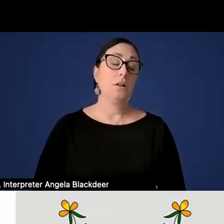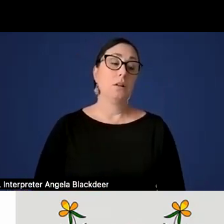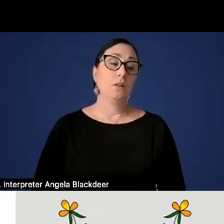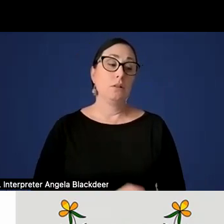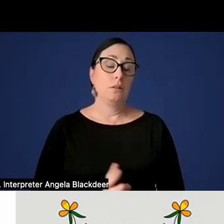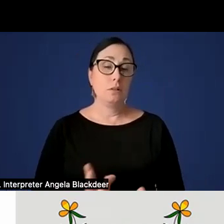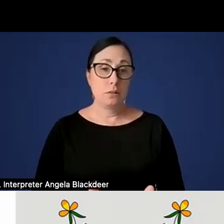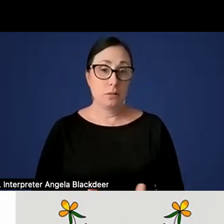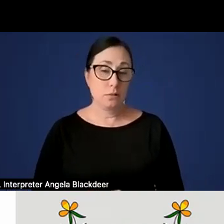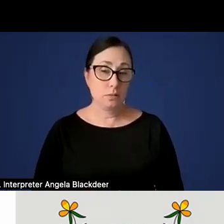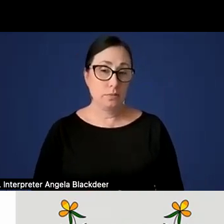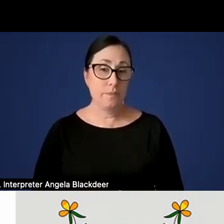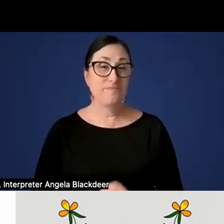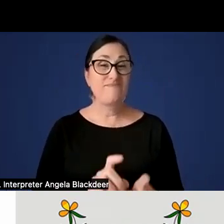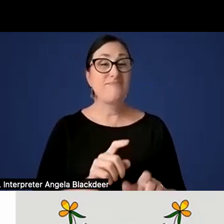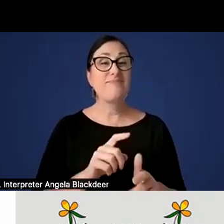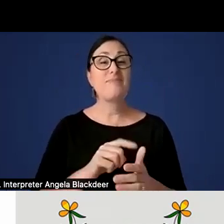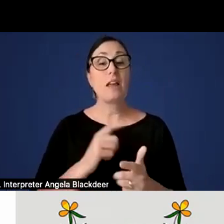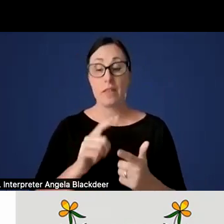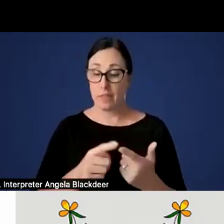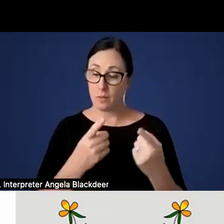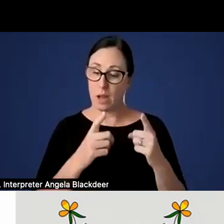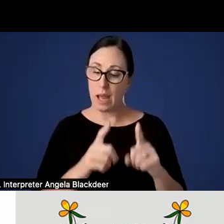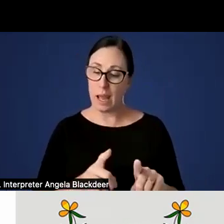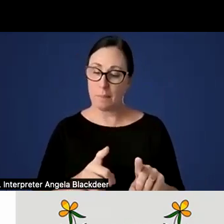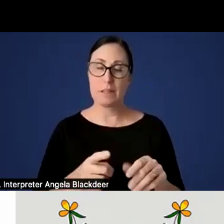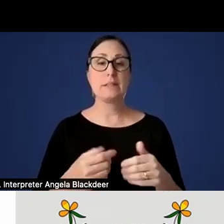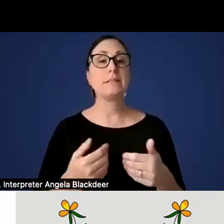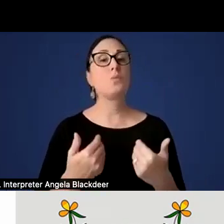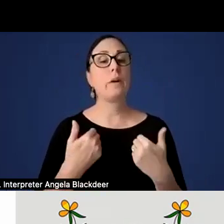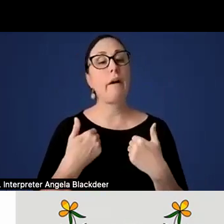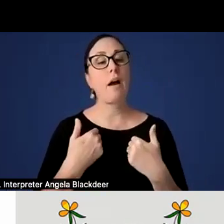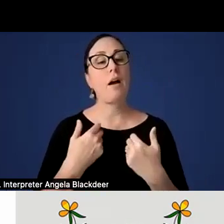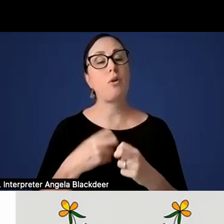themselves. And then we end up in an instance where it could be a law